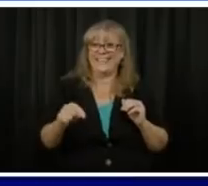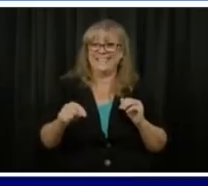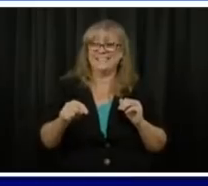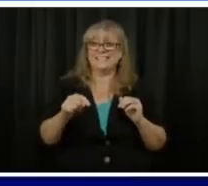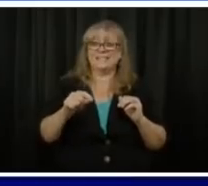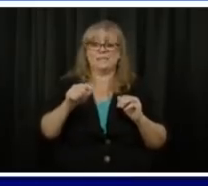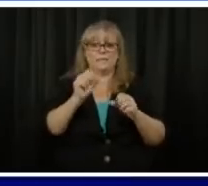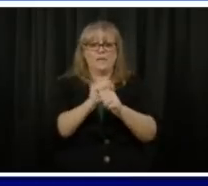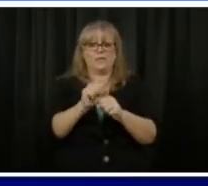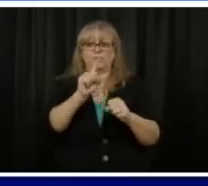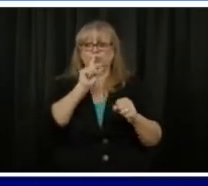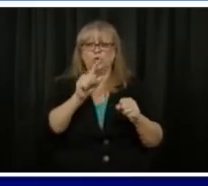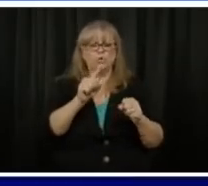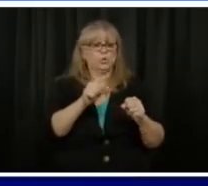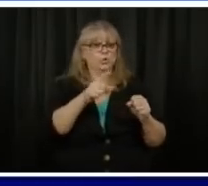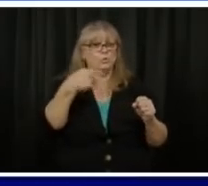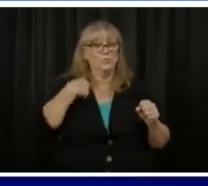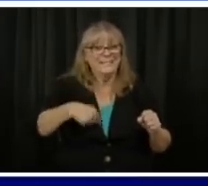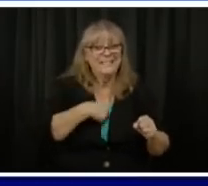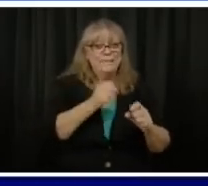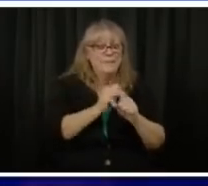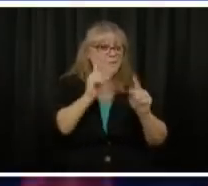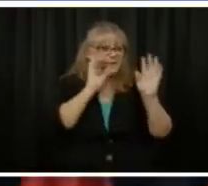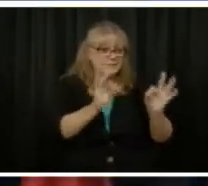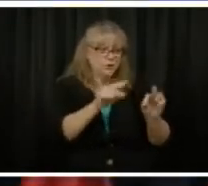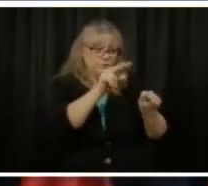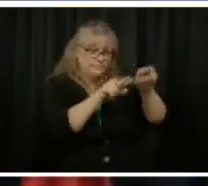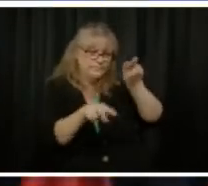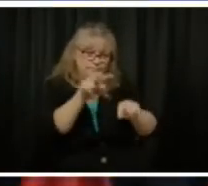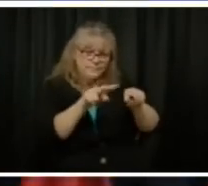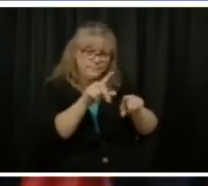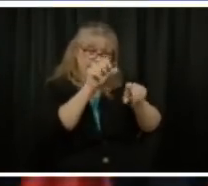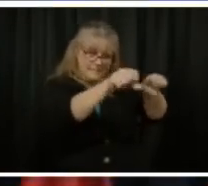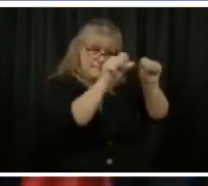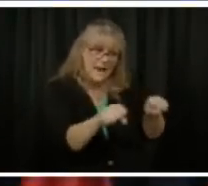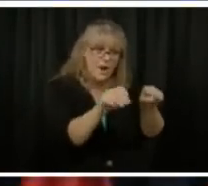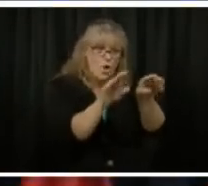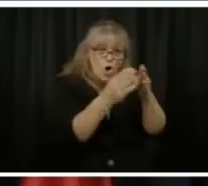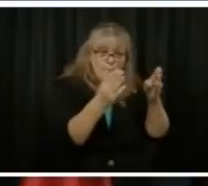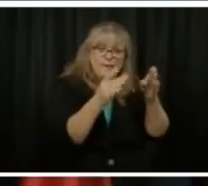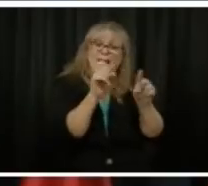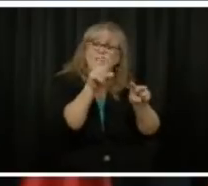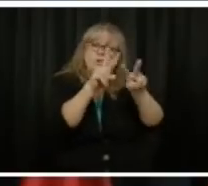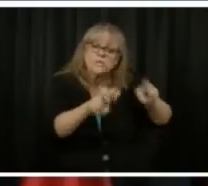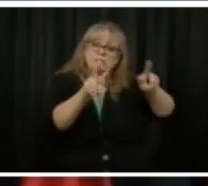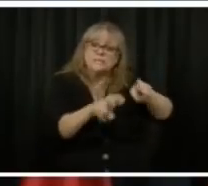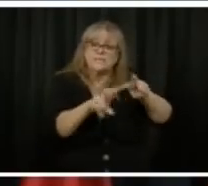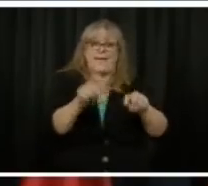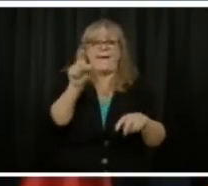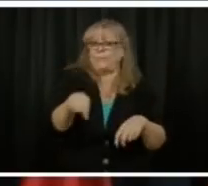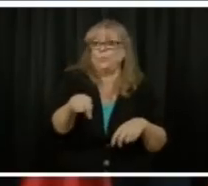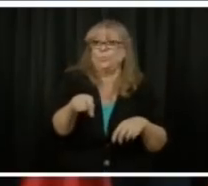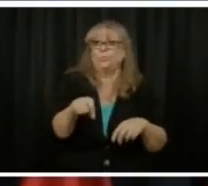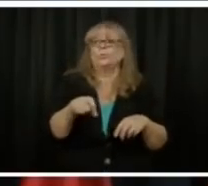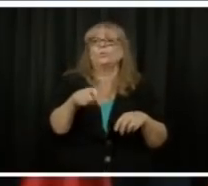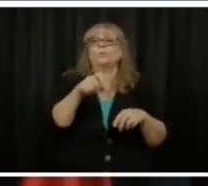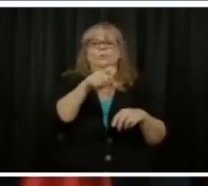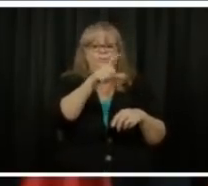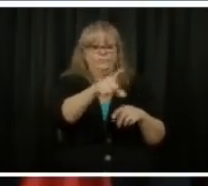these variances are a large part of that calculation. The Colorado Department of Public Health and Environment has a